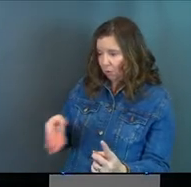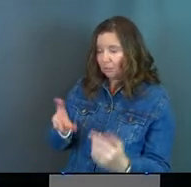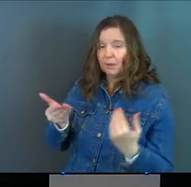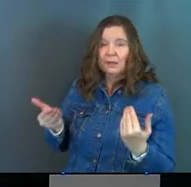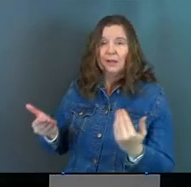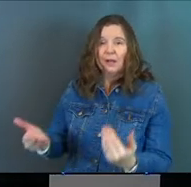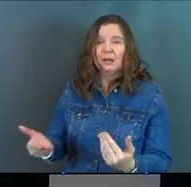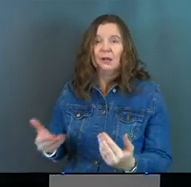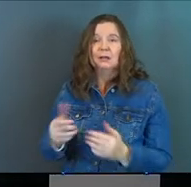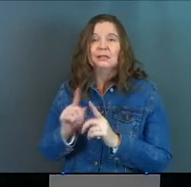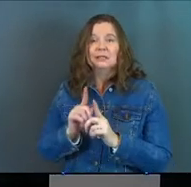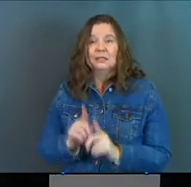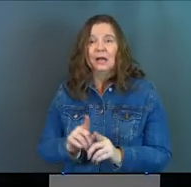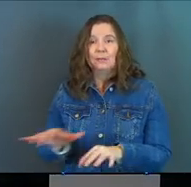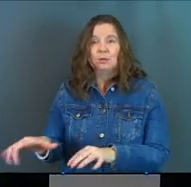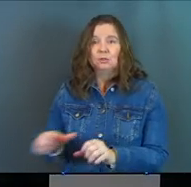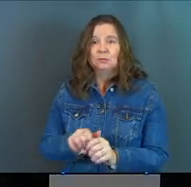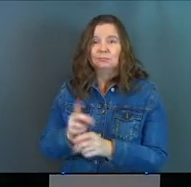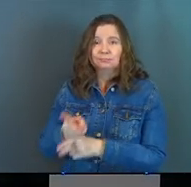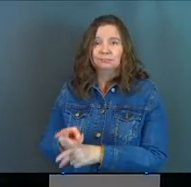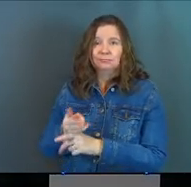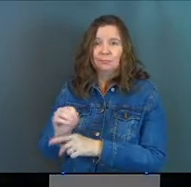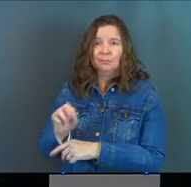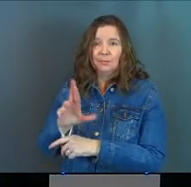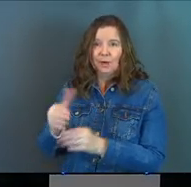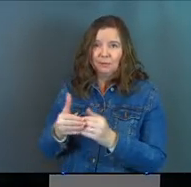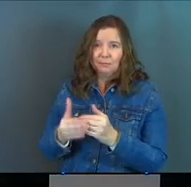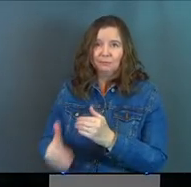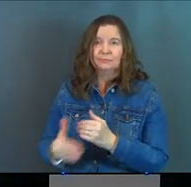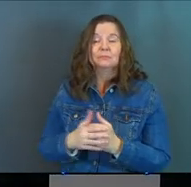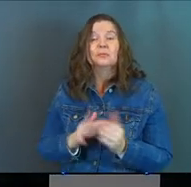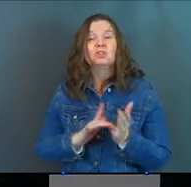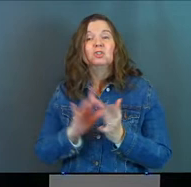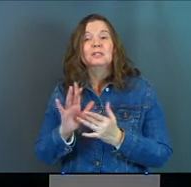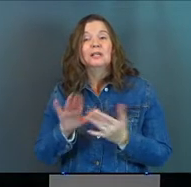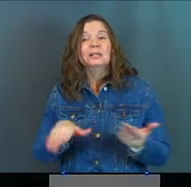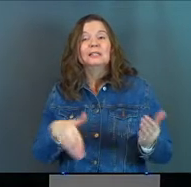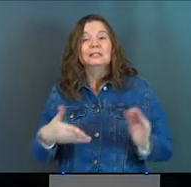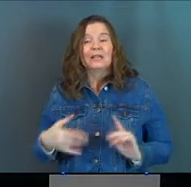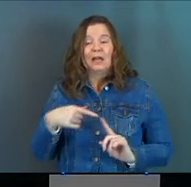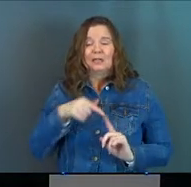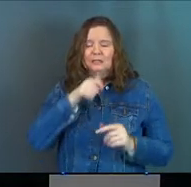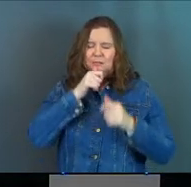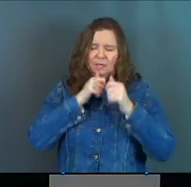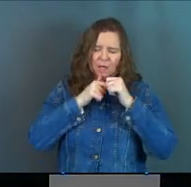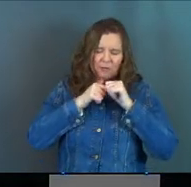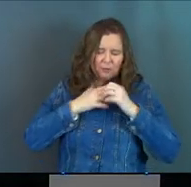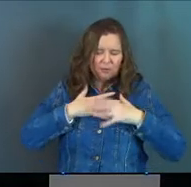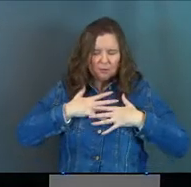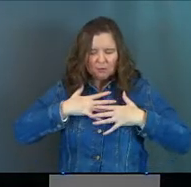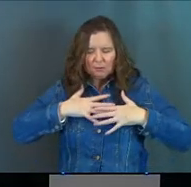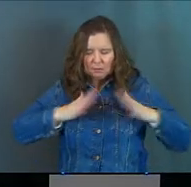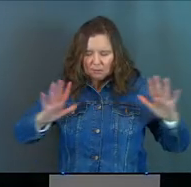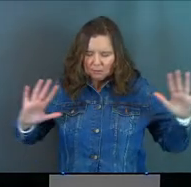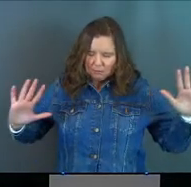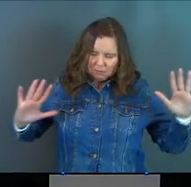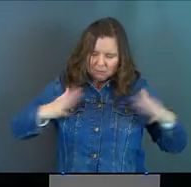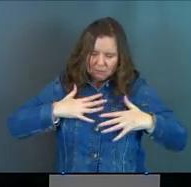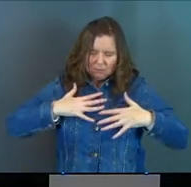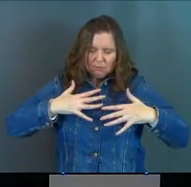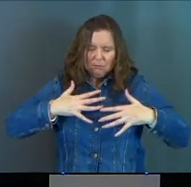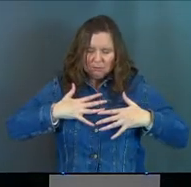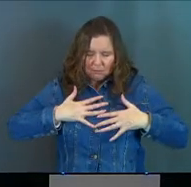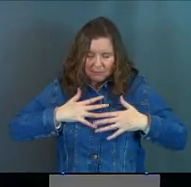And from then on, the disciple took her into his home. Jesus is dying. He's suffering the worst day of his entire